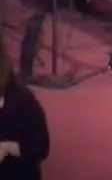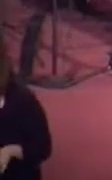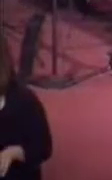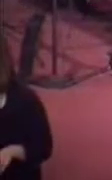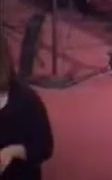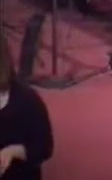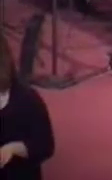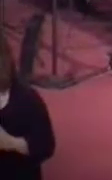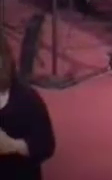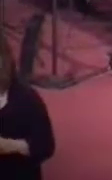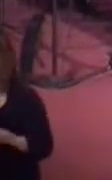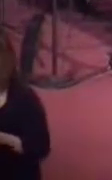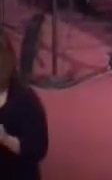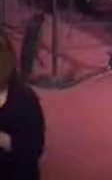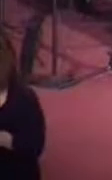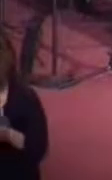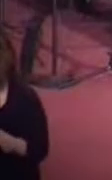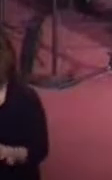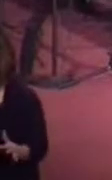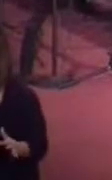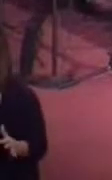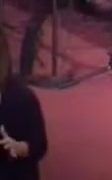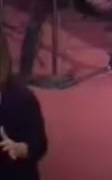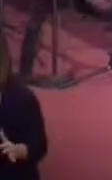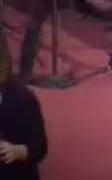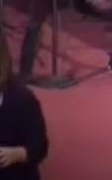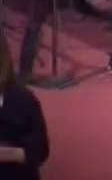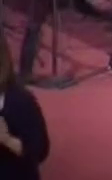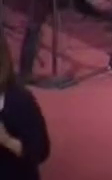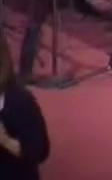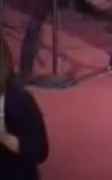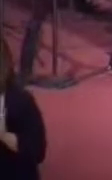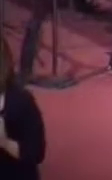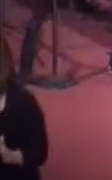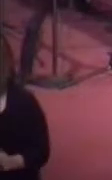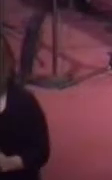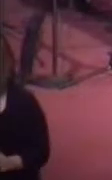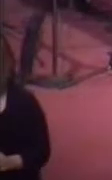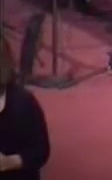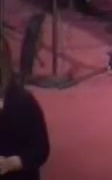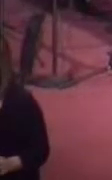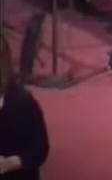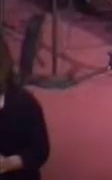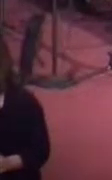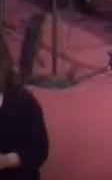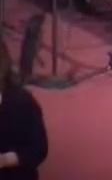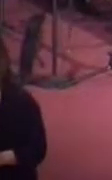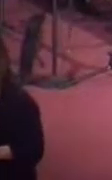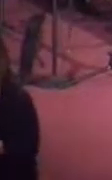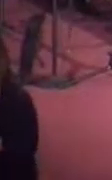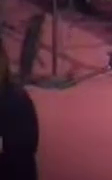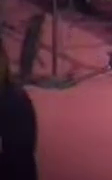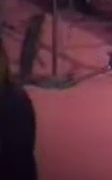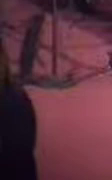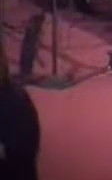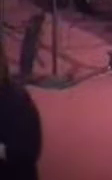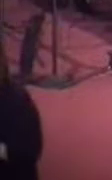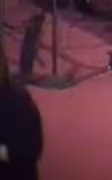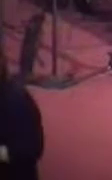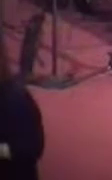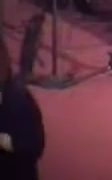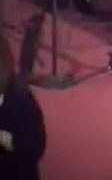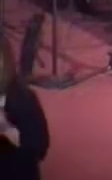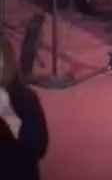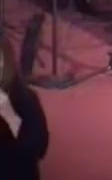politicians are able to do it conscience-free. That tells you a little bit about their character. At least Darius had reached a point in his life where he knew to kill an